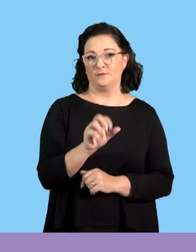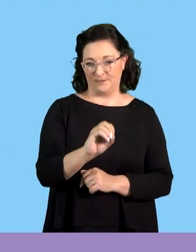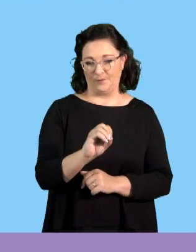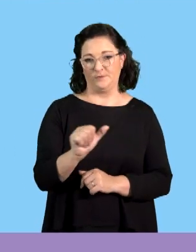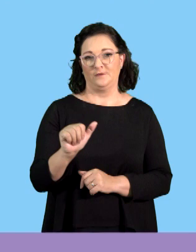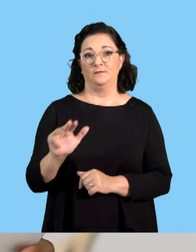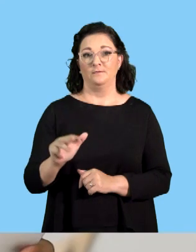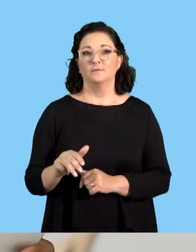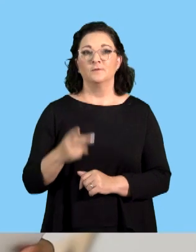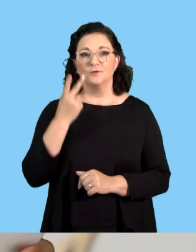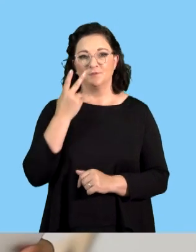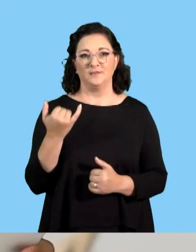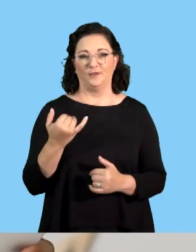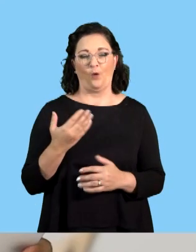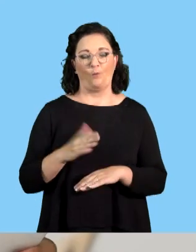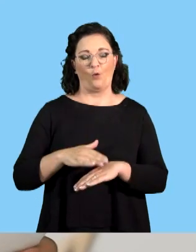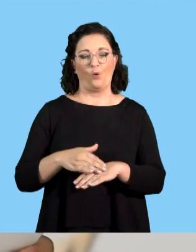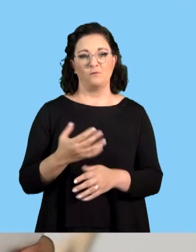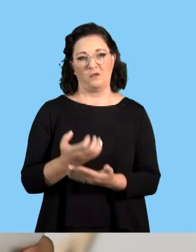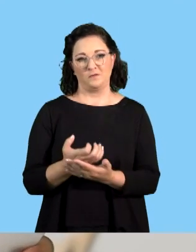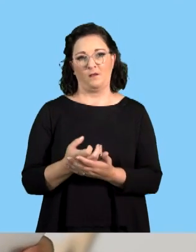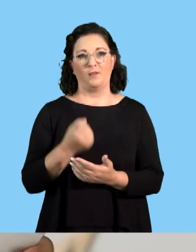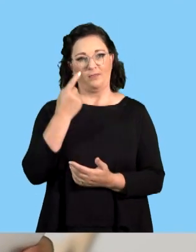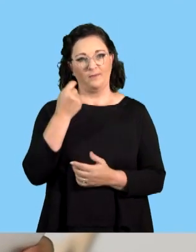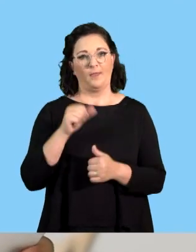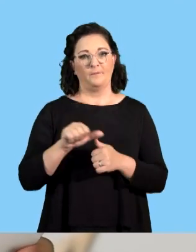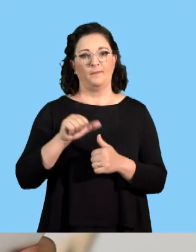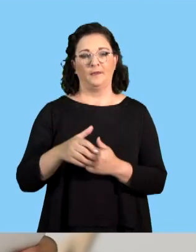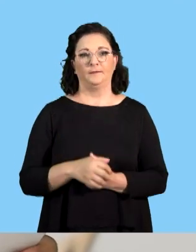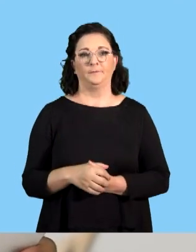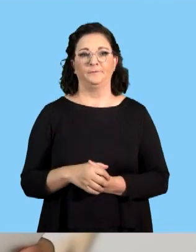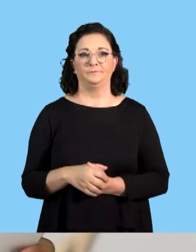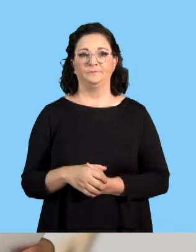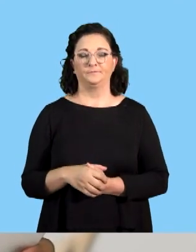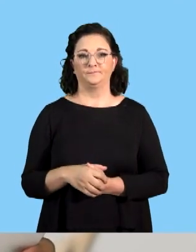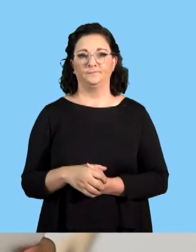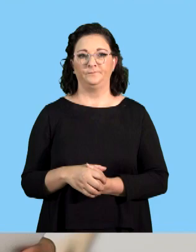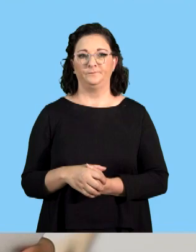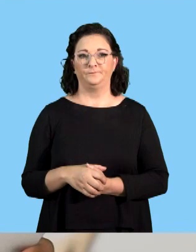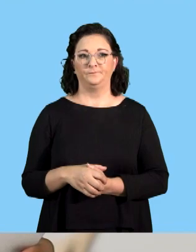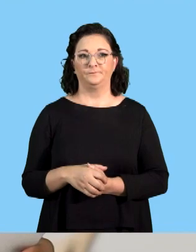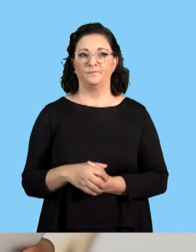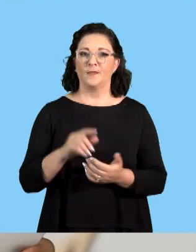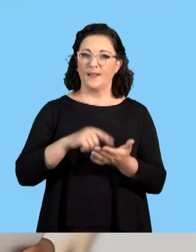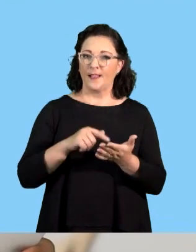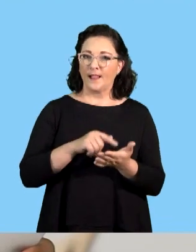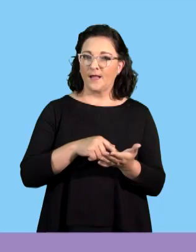0,69. Make sense? You will see as we do examples. Let's move to the